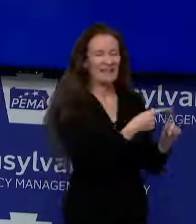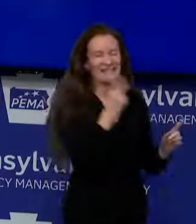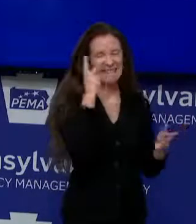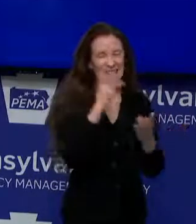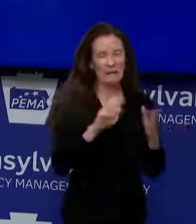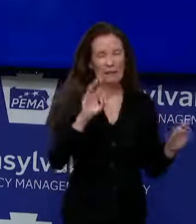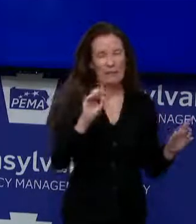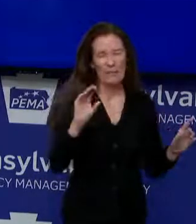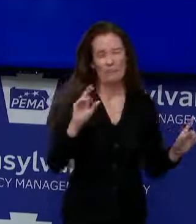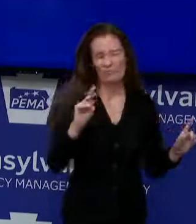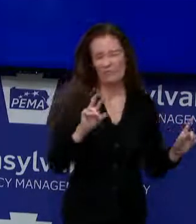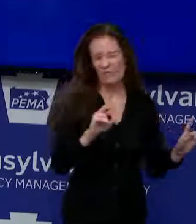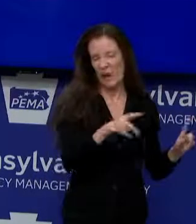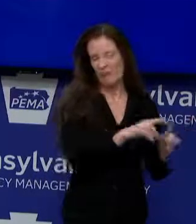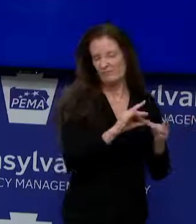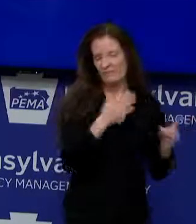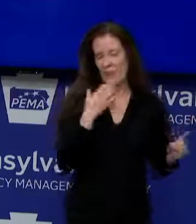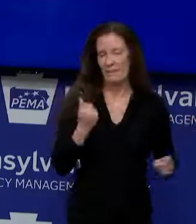Hi, Mark. How are you?